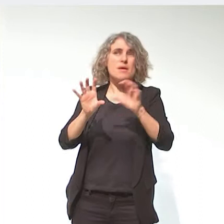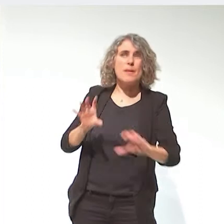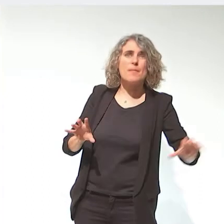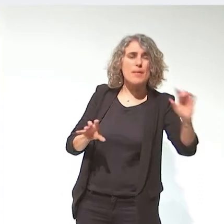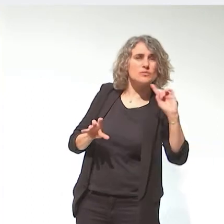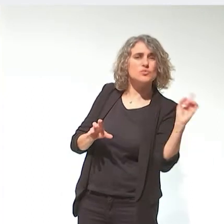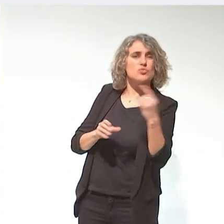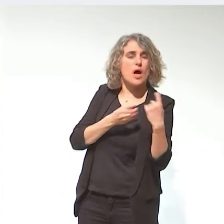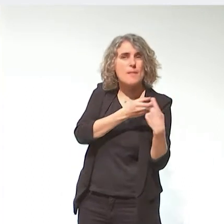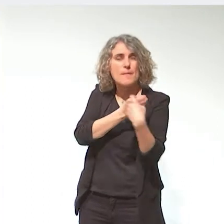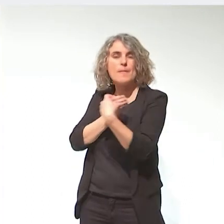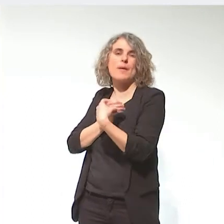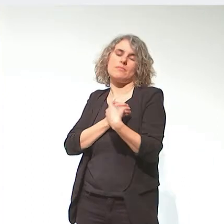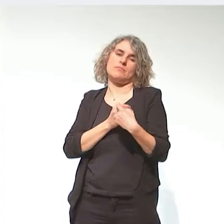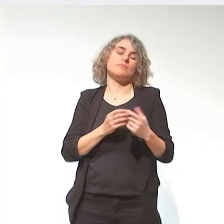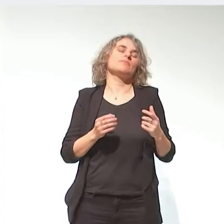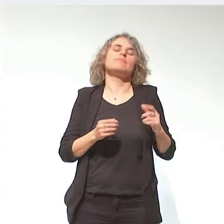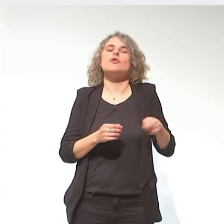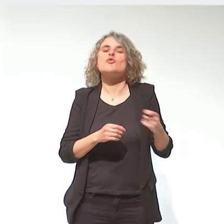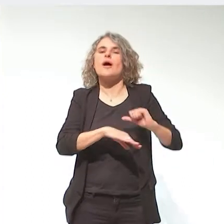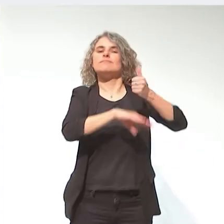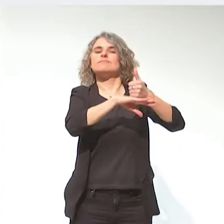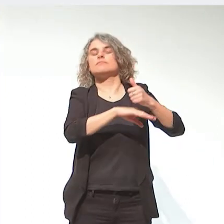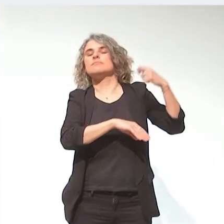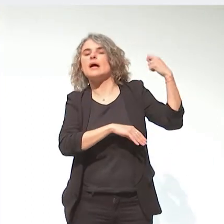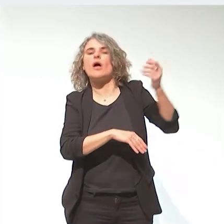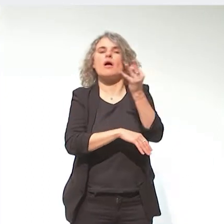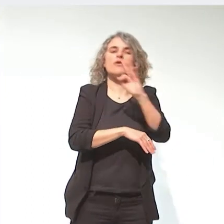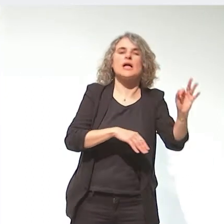Czech presidencies to advance in this direction together.